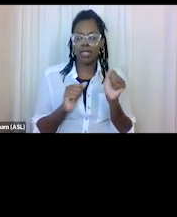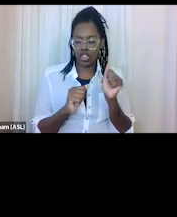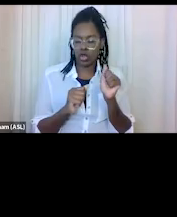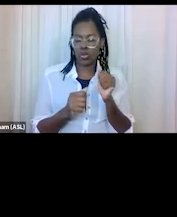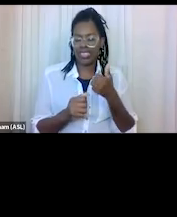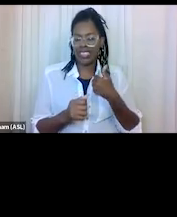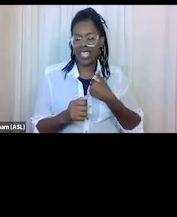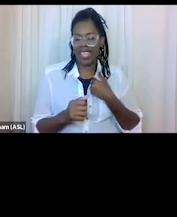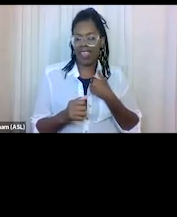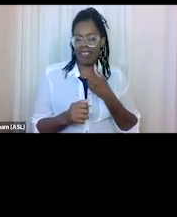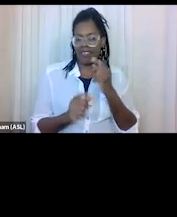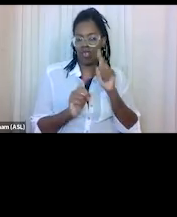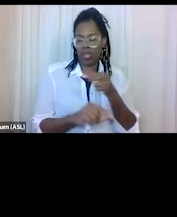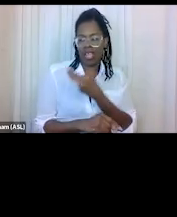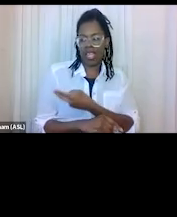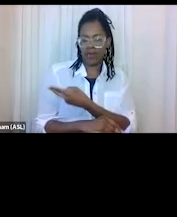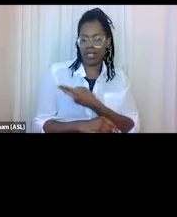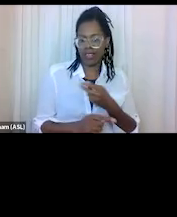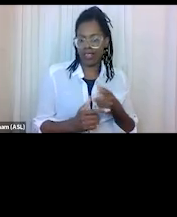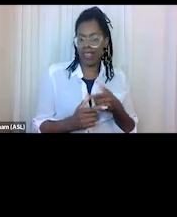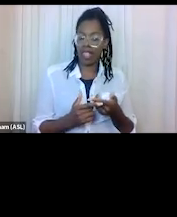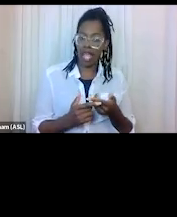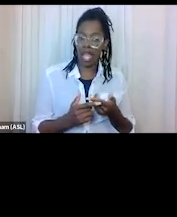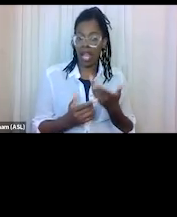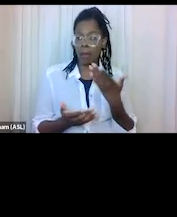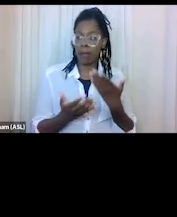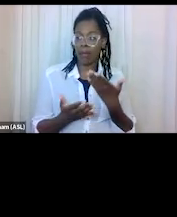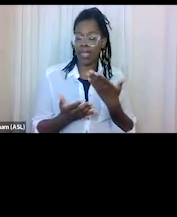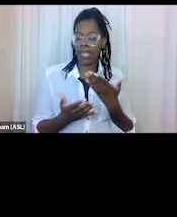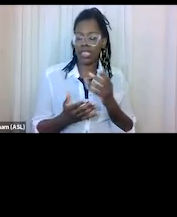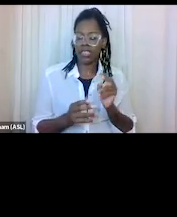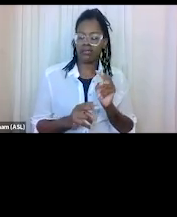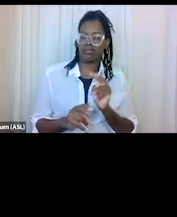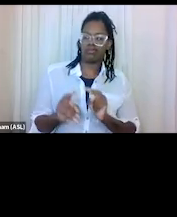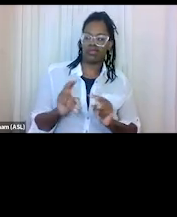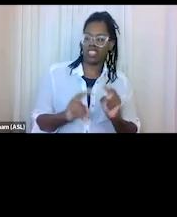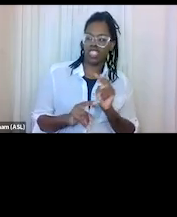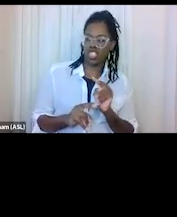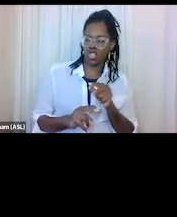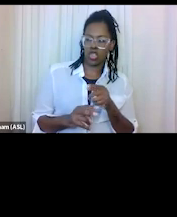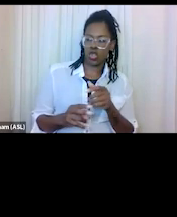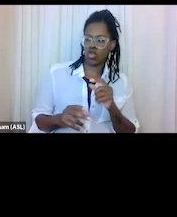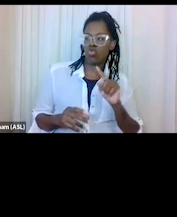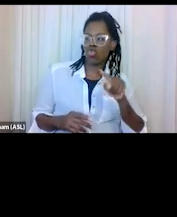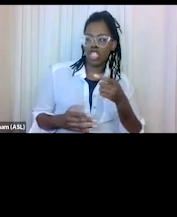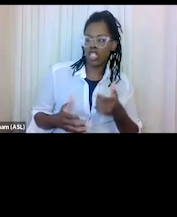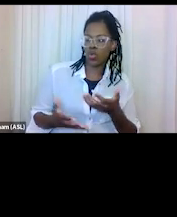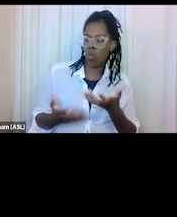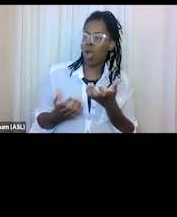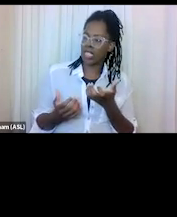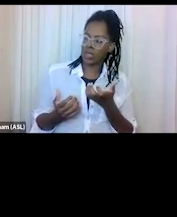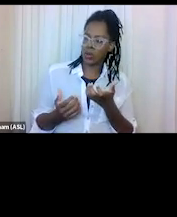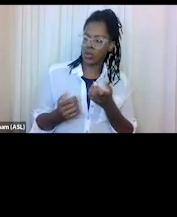is homeless, their SI can be seen as a way to get a bed, making it harder to get care. So rather than being